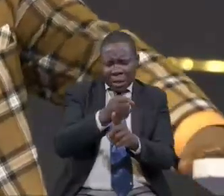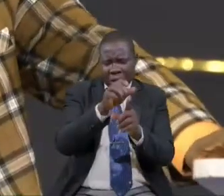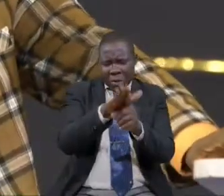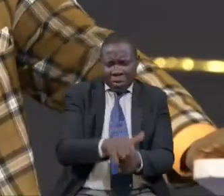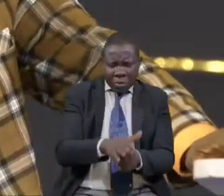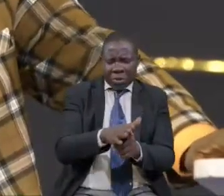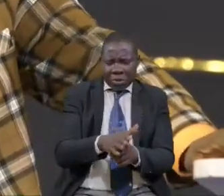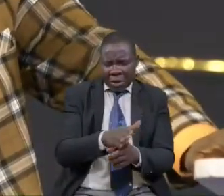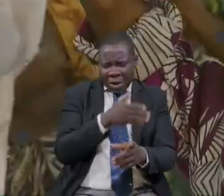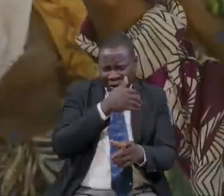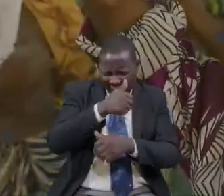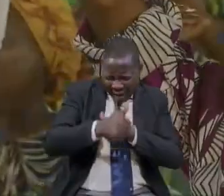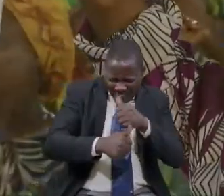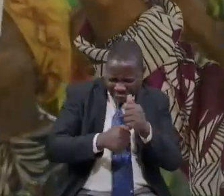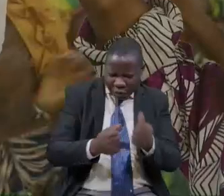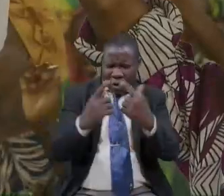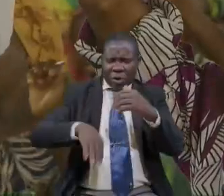in Jesus' name.